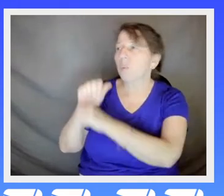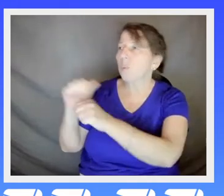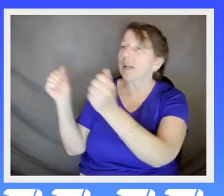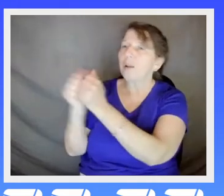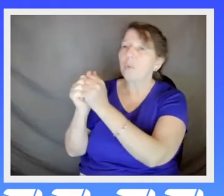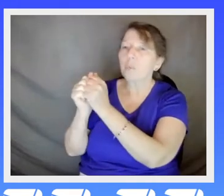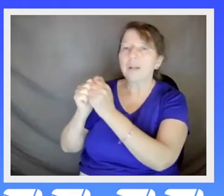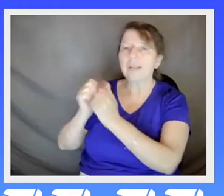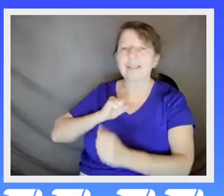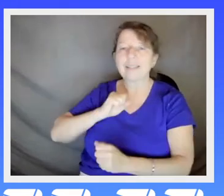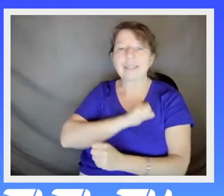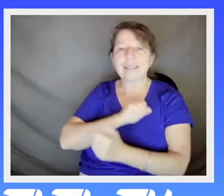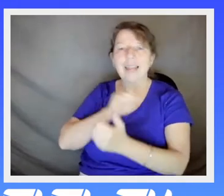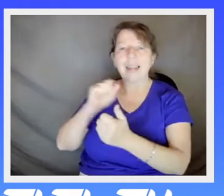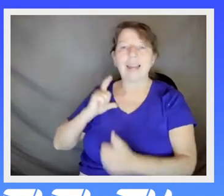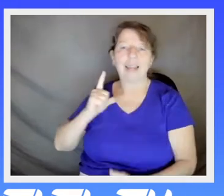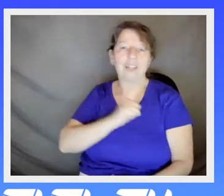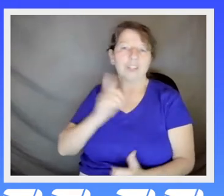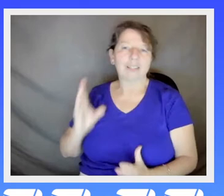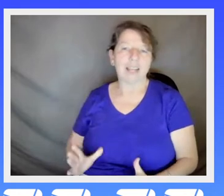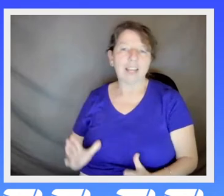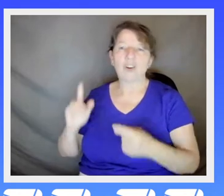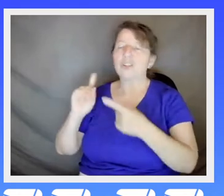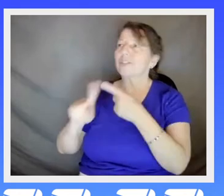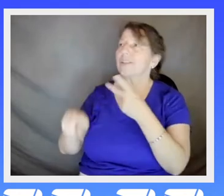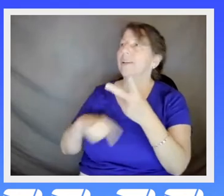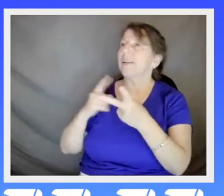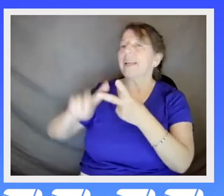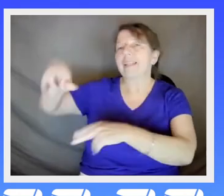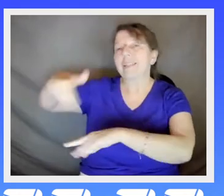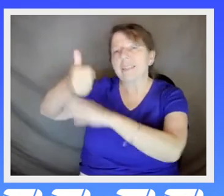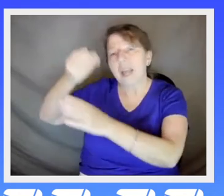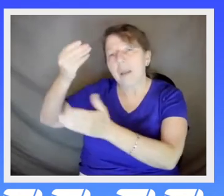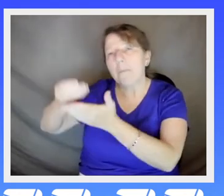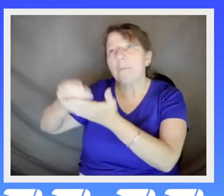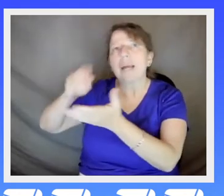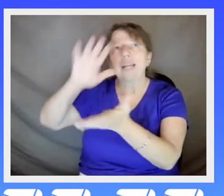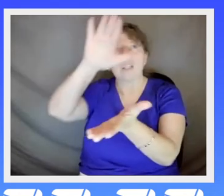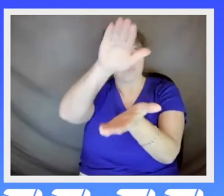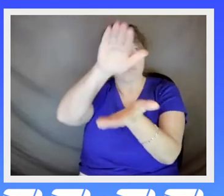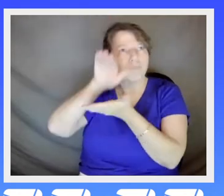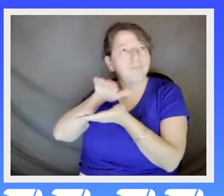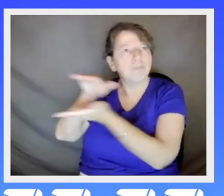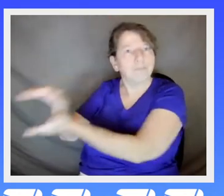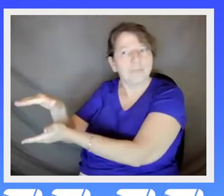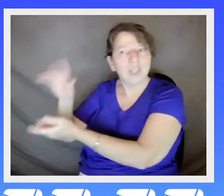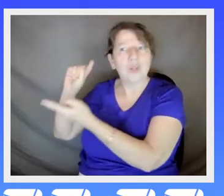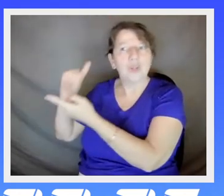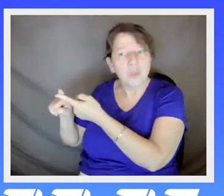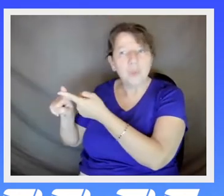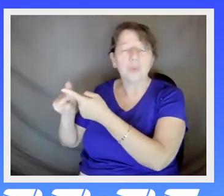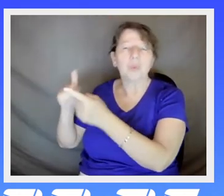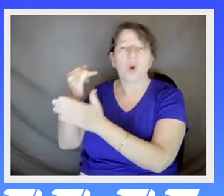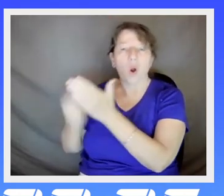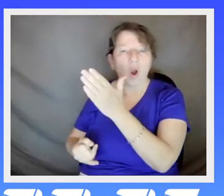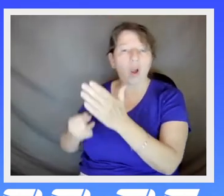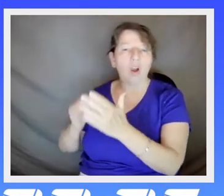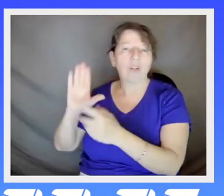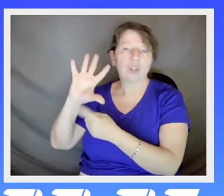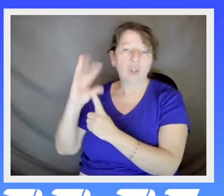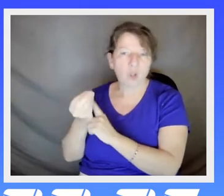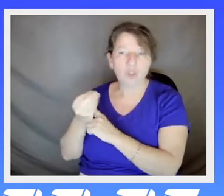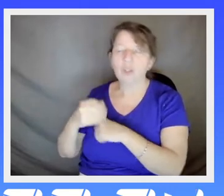a more consistent set aside for arts and culture is something that I think we can do. I'll continue to implement and invest